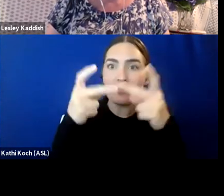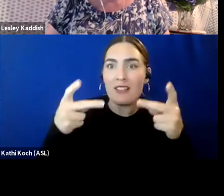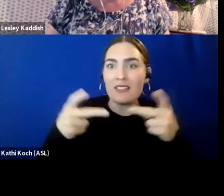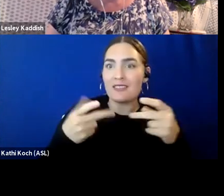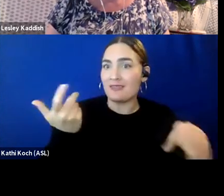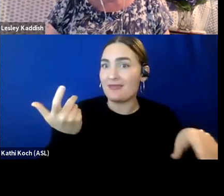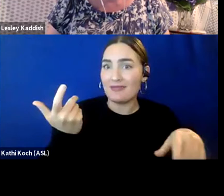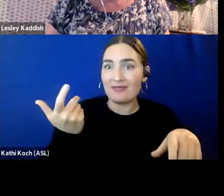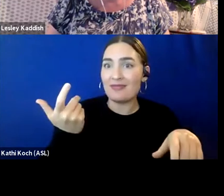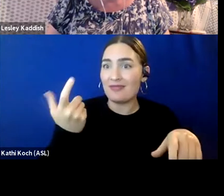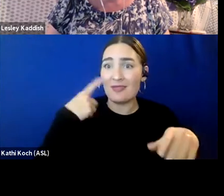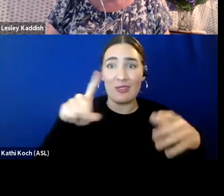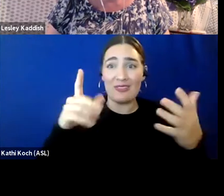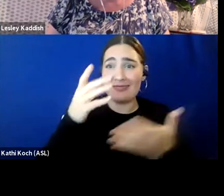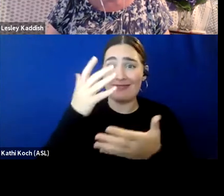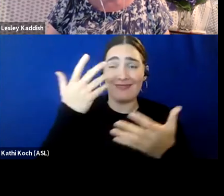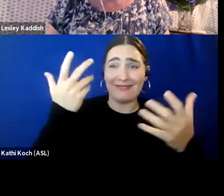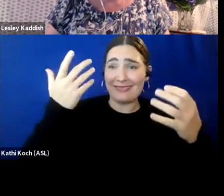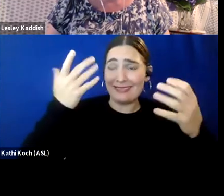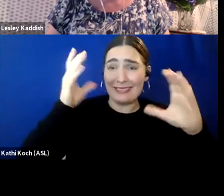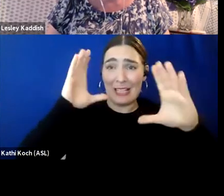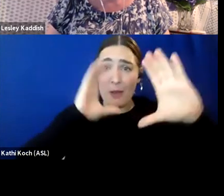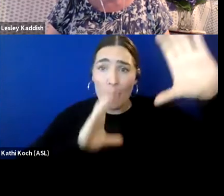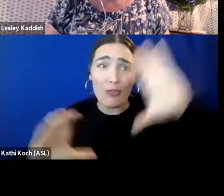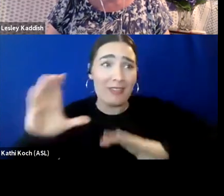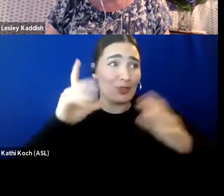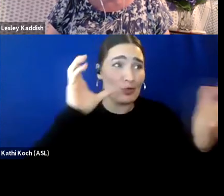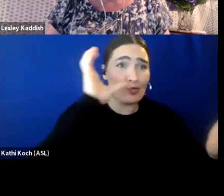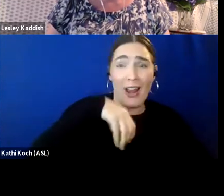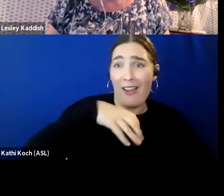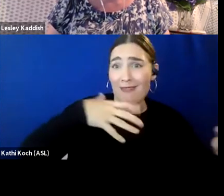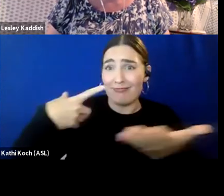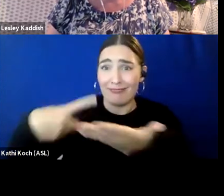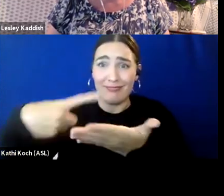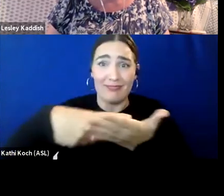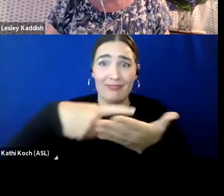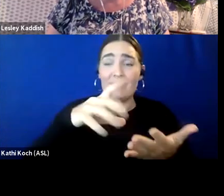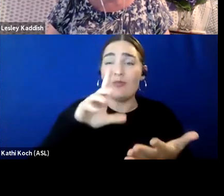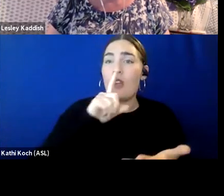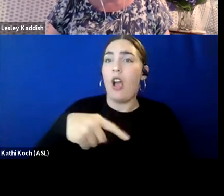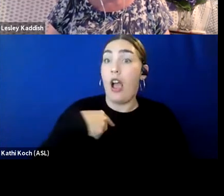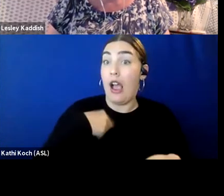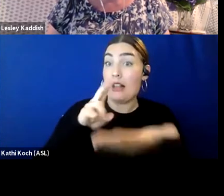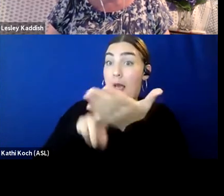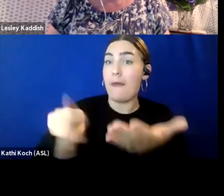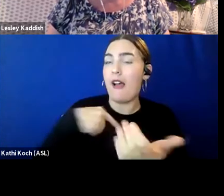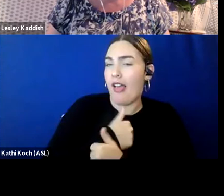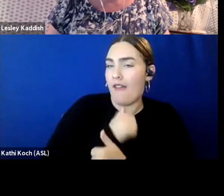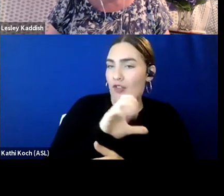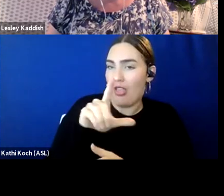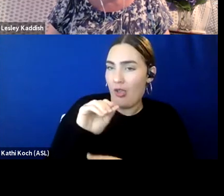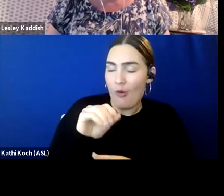and strange things. And I signed up because, well, I love the cello. The Weisman is